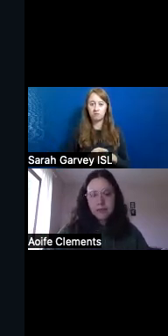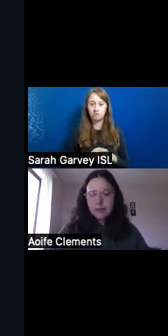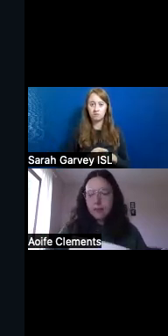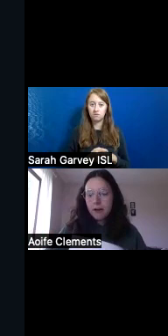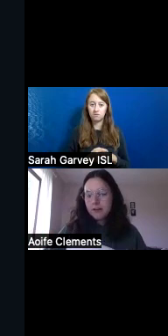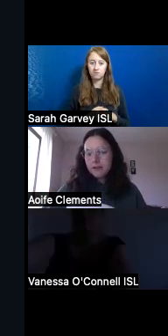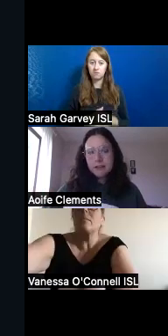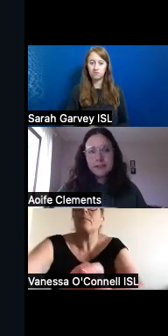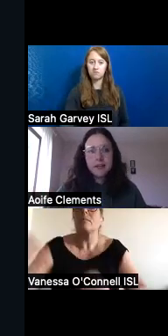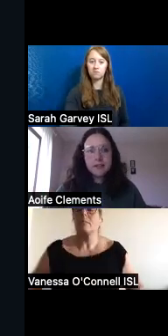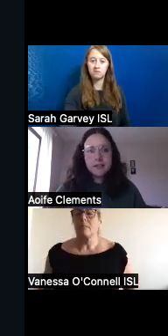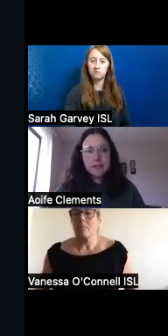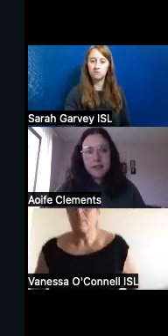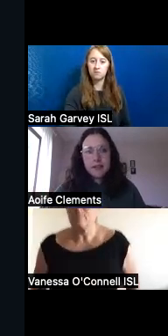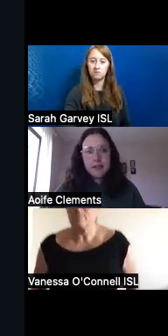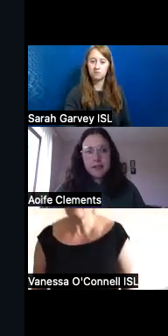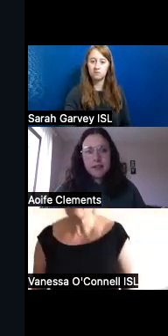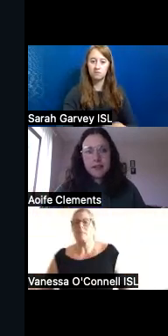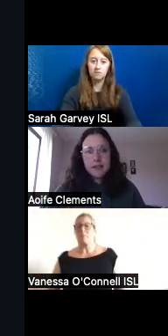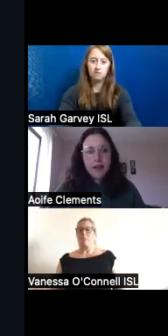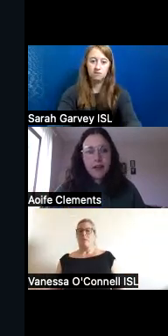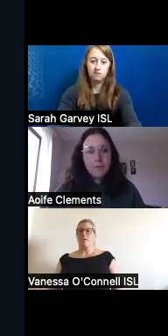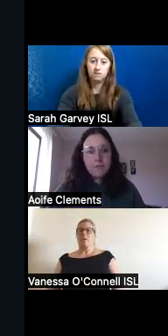So some of the barriers that exist, as I said,